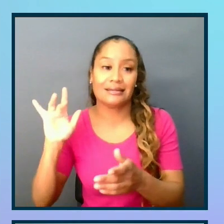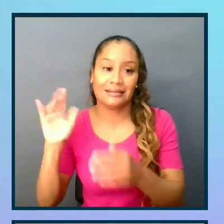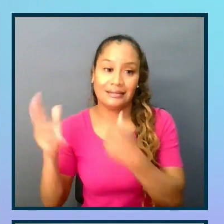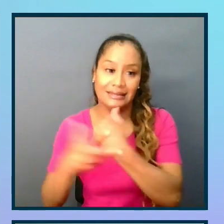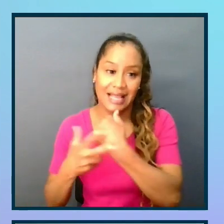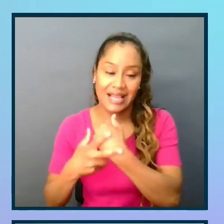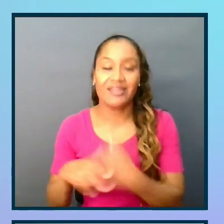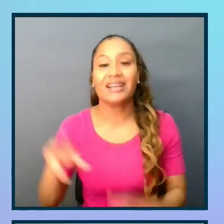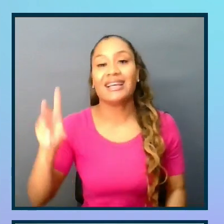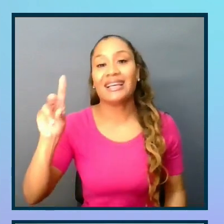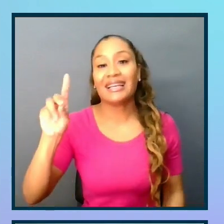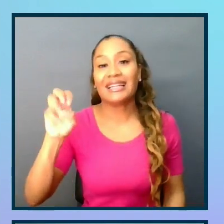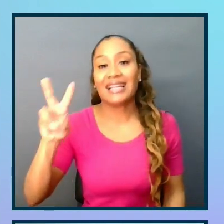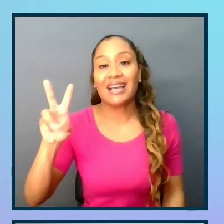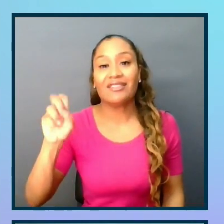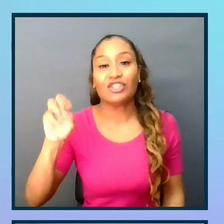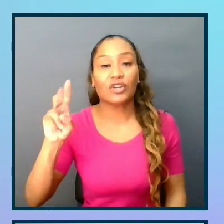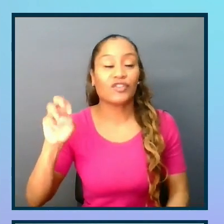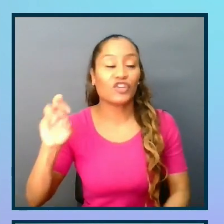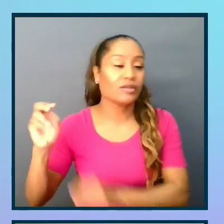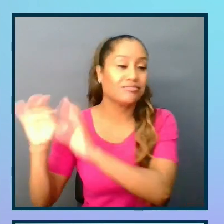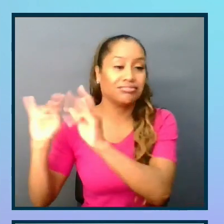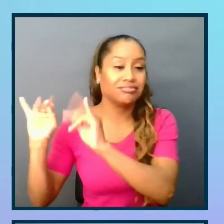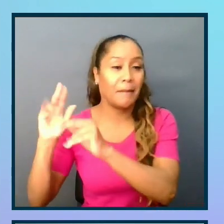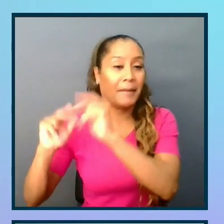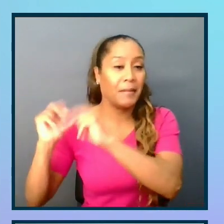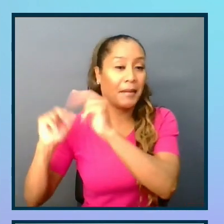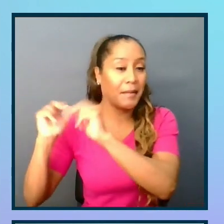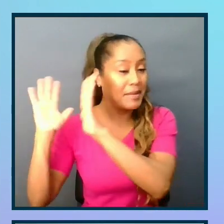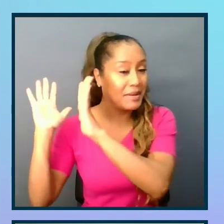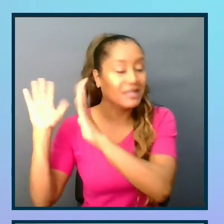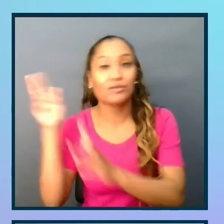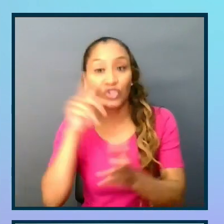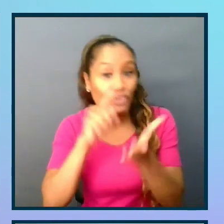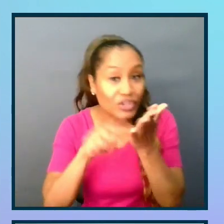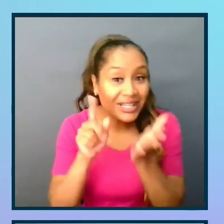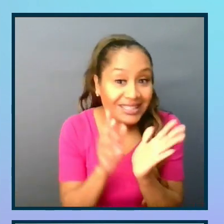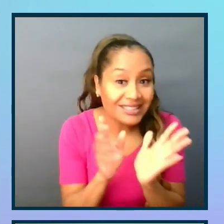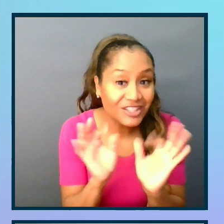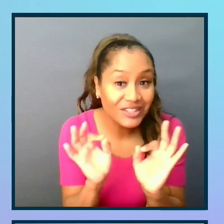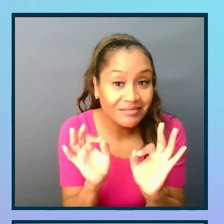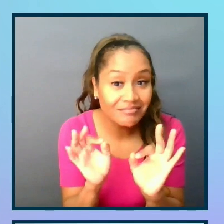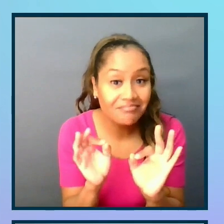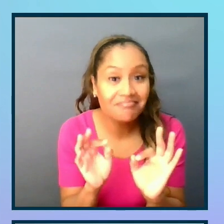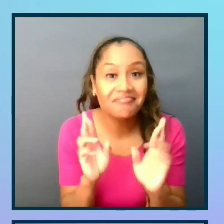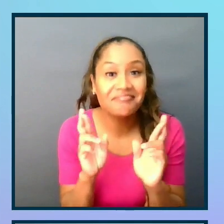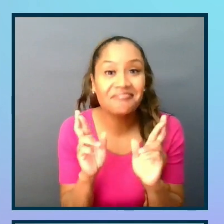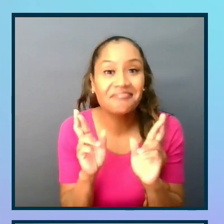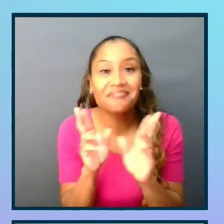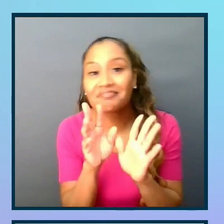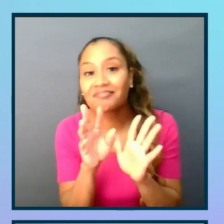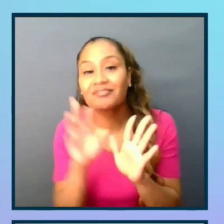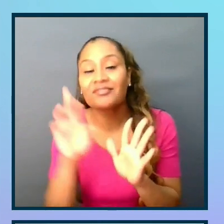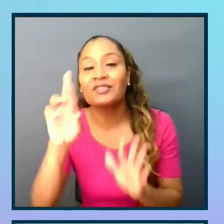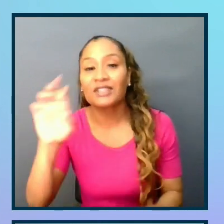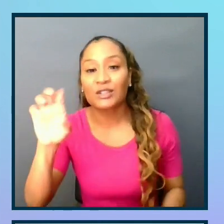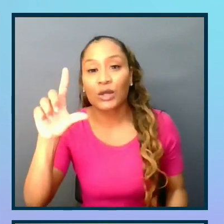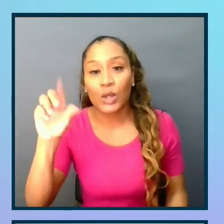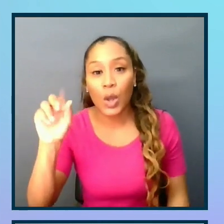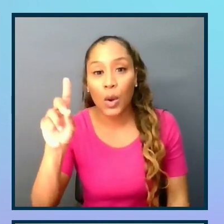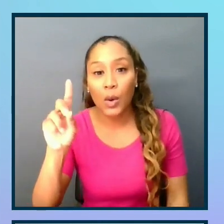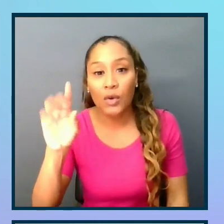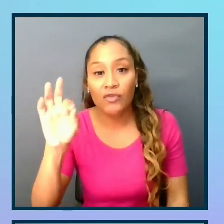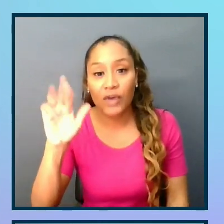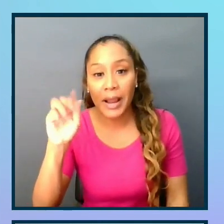server just did the buildy build stuff, and let's check it one more time, see if we're good. Reload frame, go back